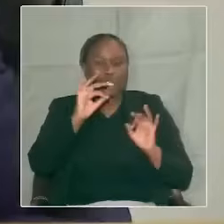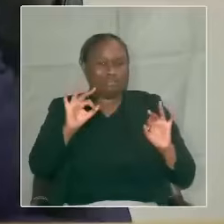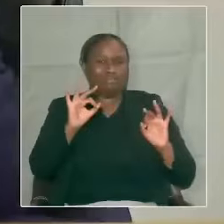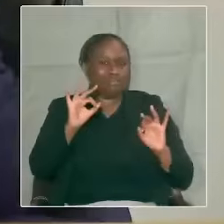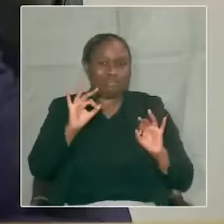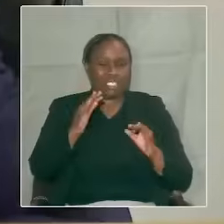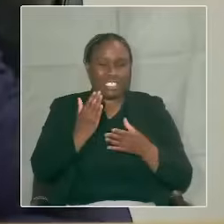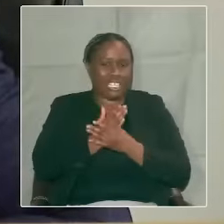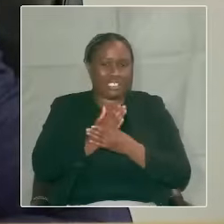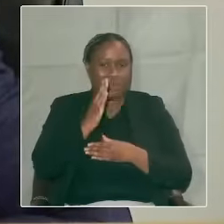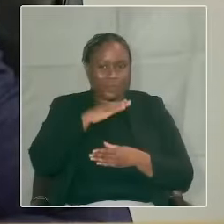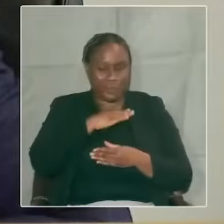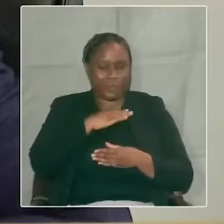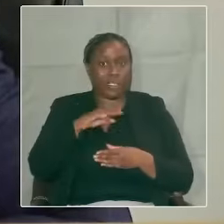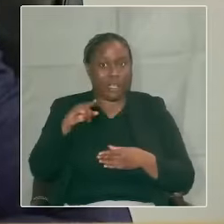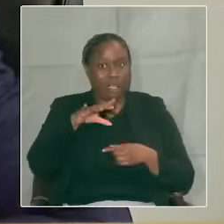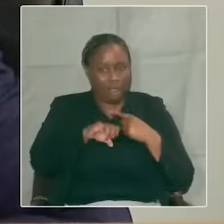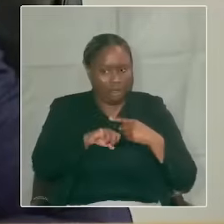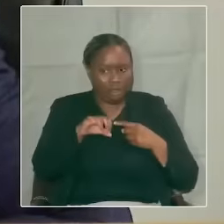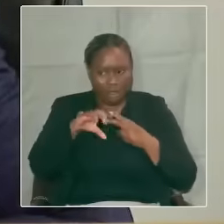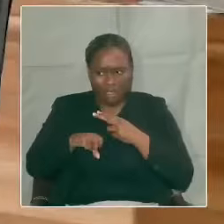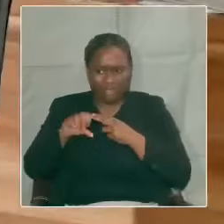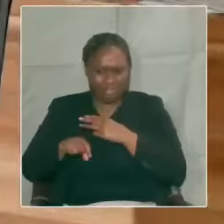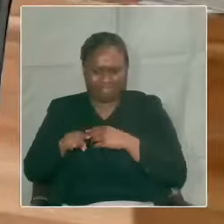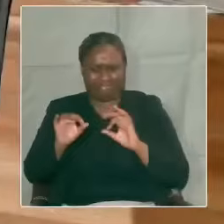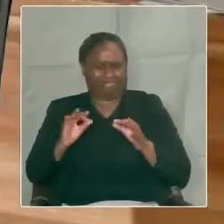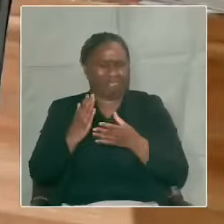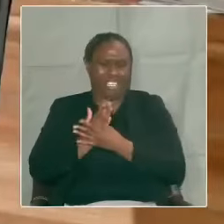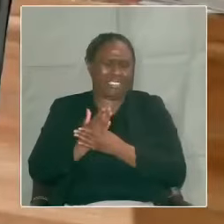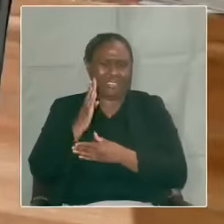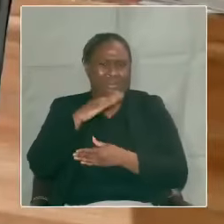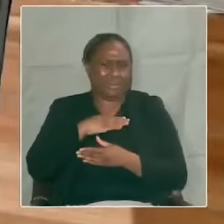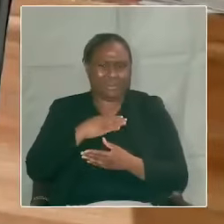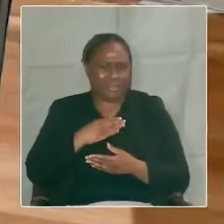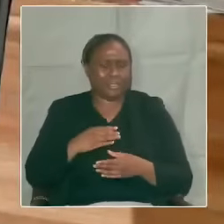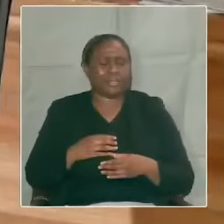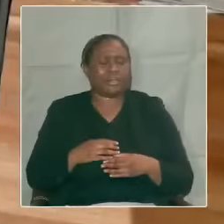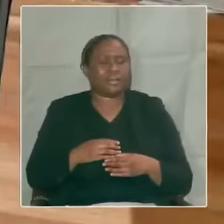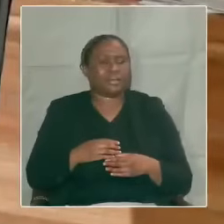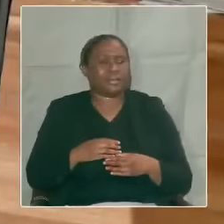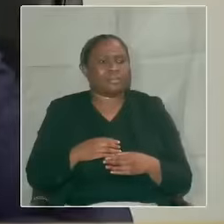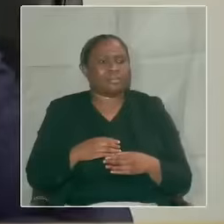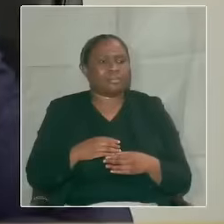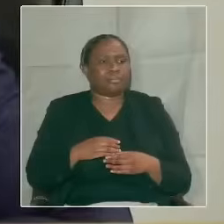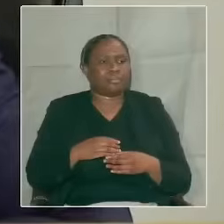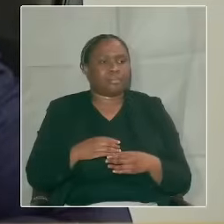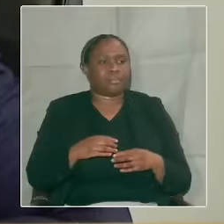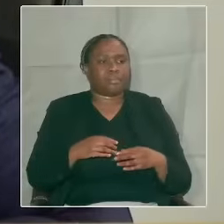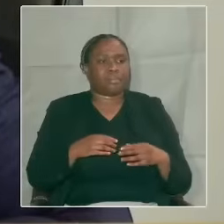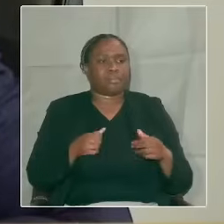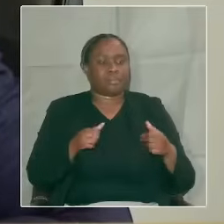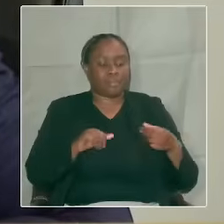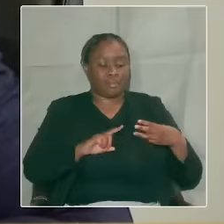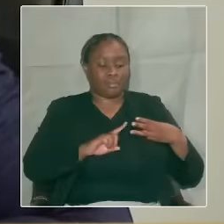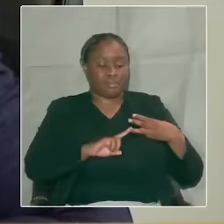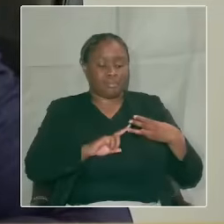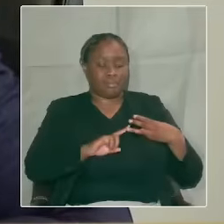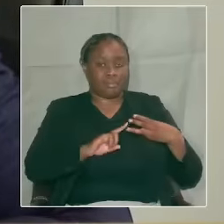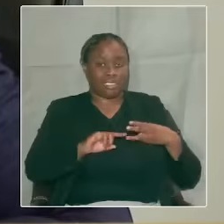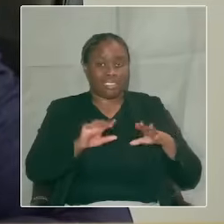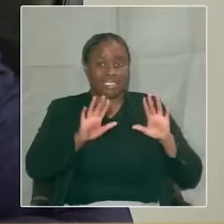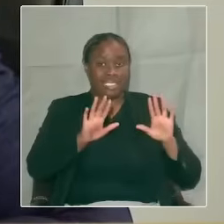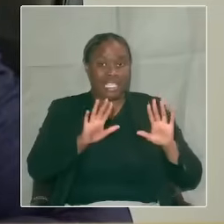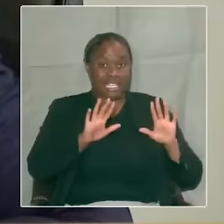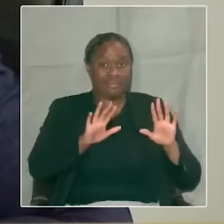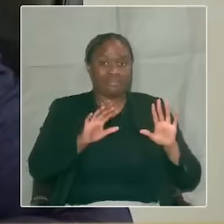They were finding a lot of those during the time. And 10 were pending the DPP's decision